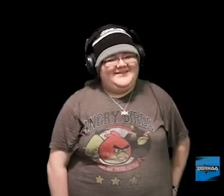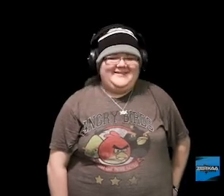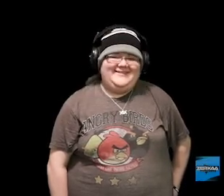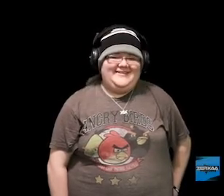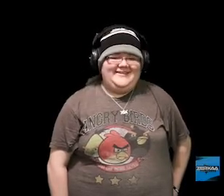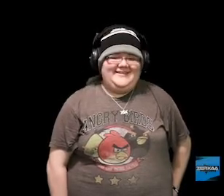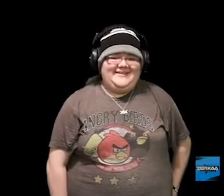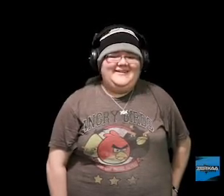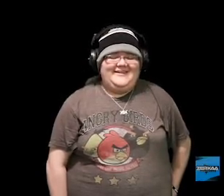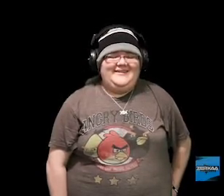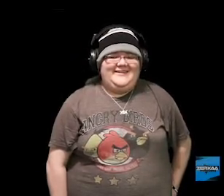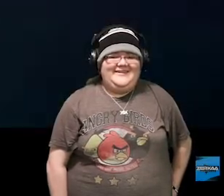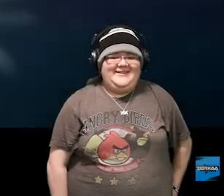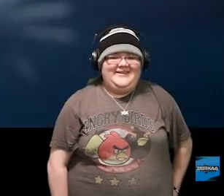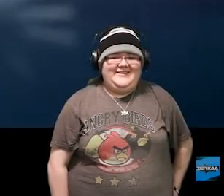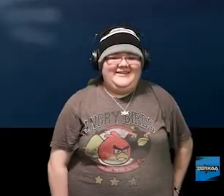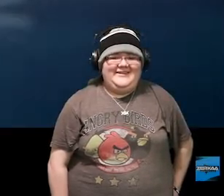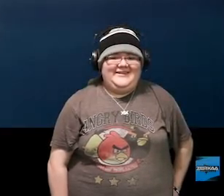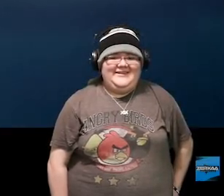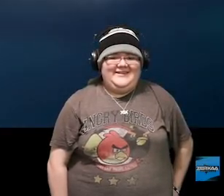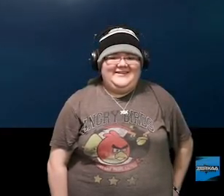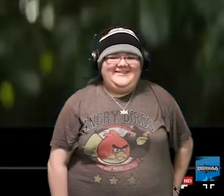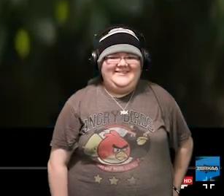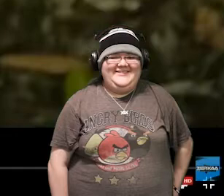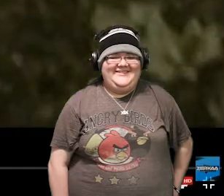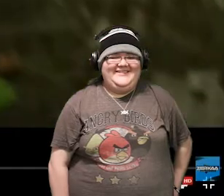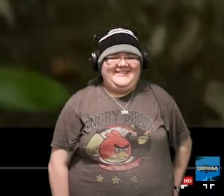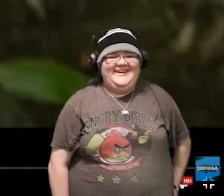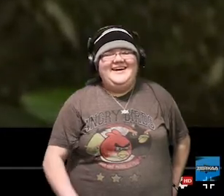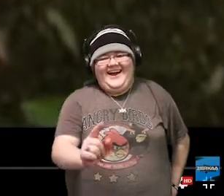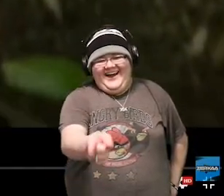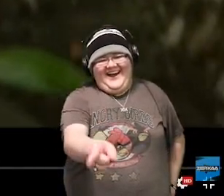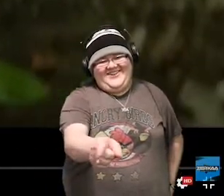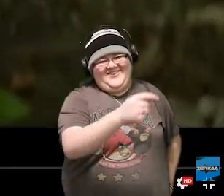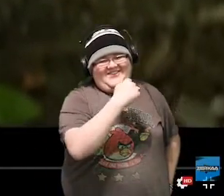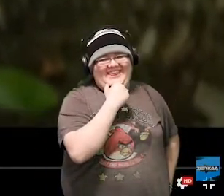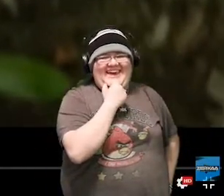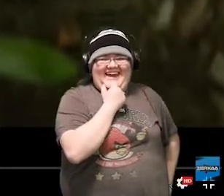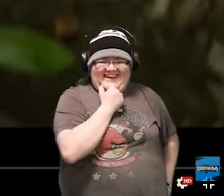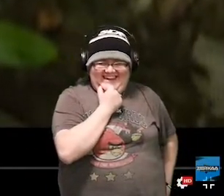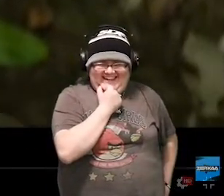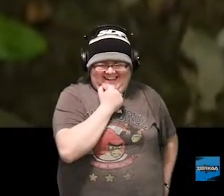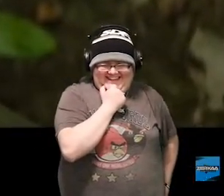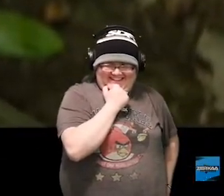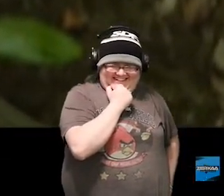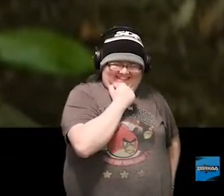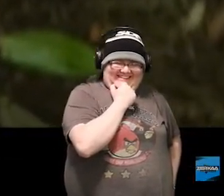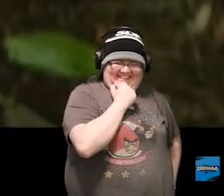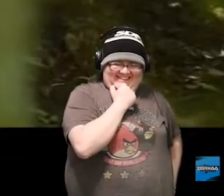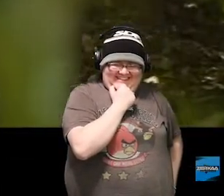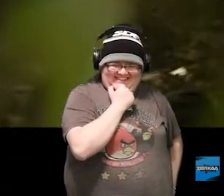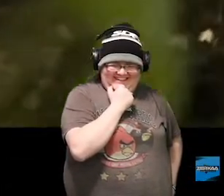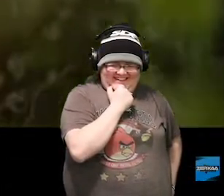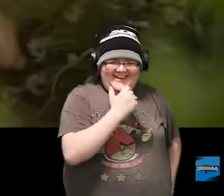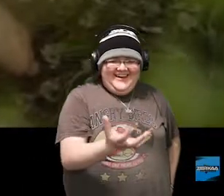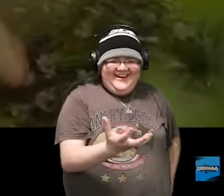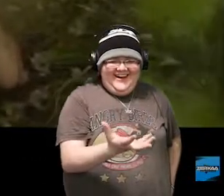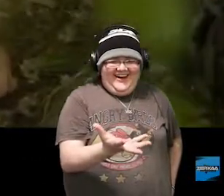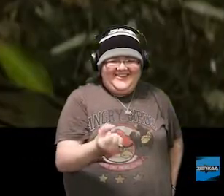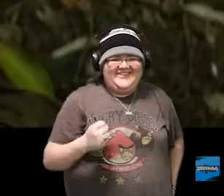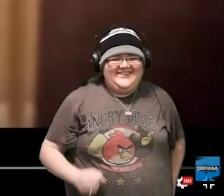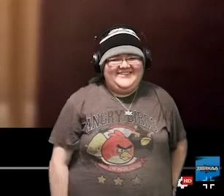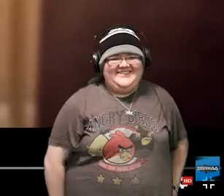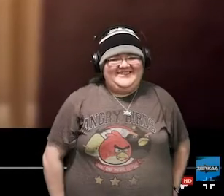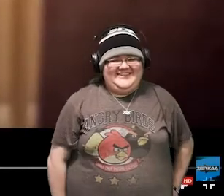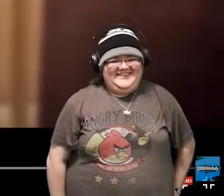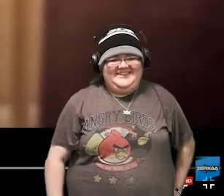was just a bit of fun. It took us 2 days to film this trailer. It's me and Simon in a war. I remember that. I'm a lot chubbier